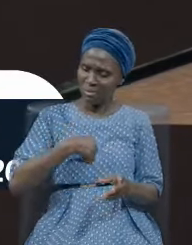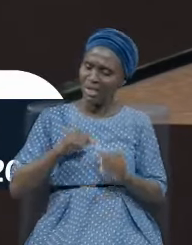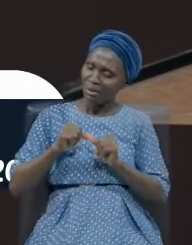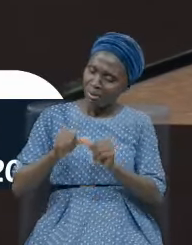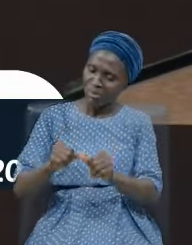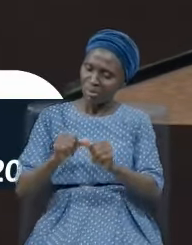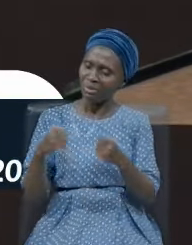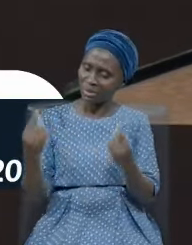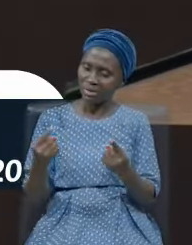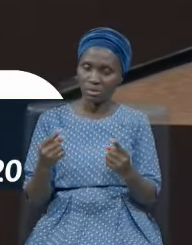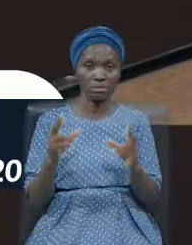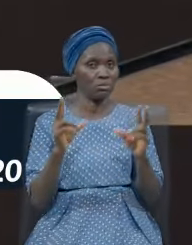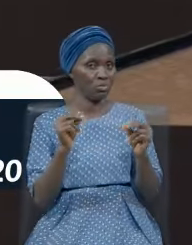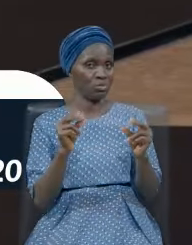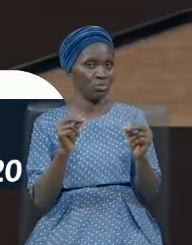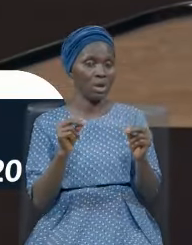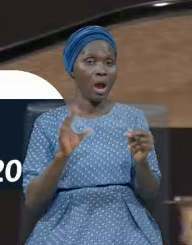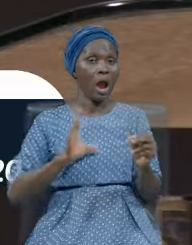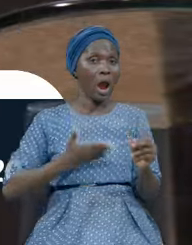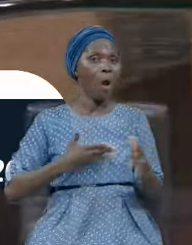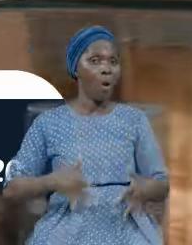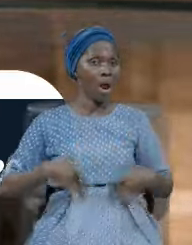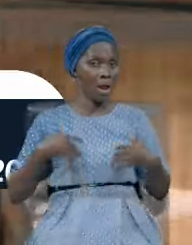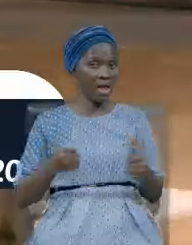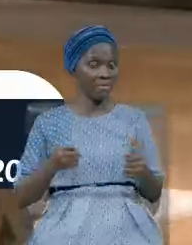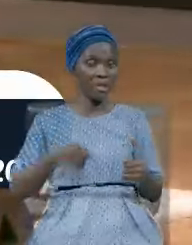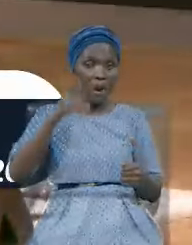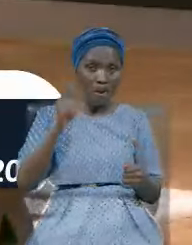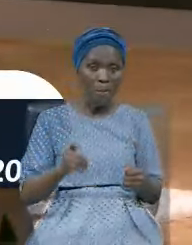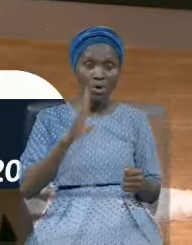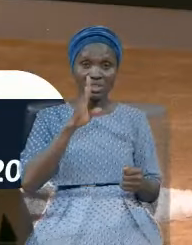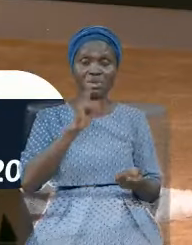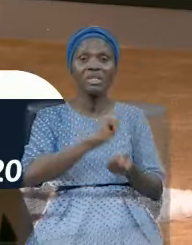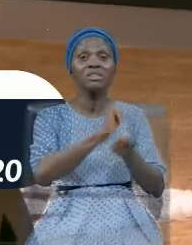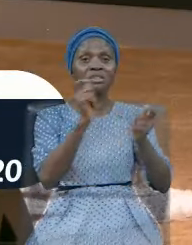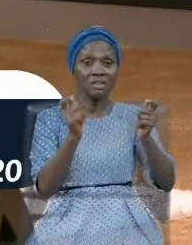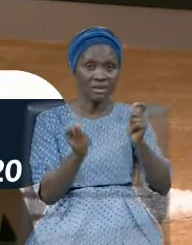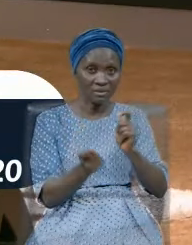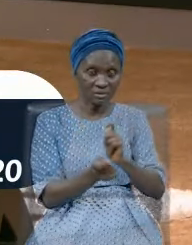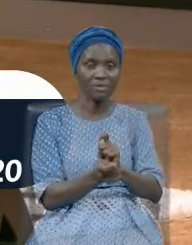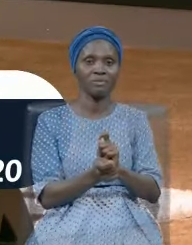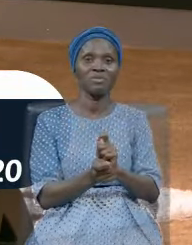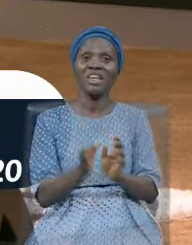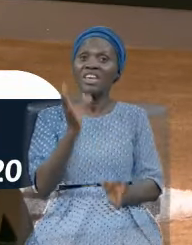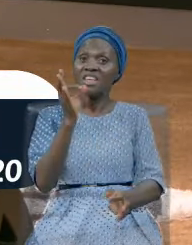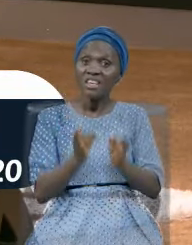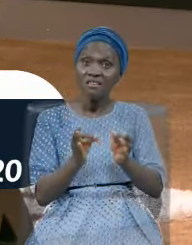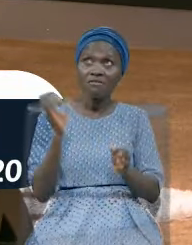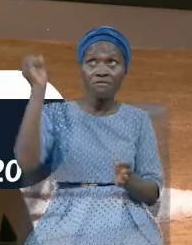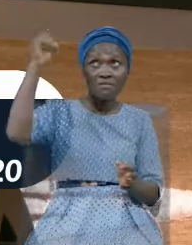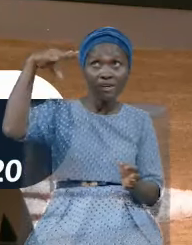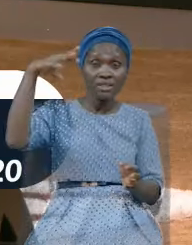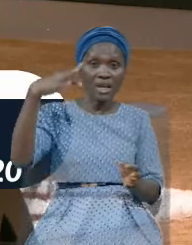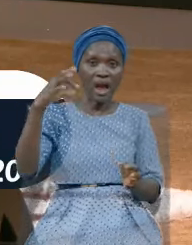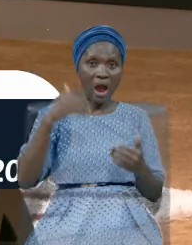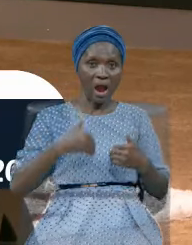No, our lives must be transformed if grace has come into our